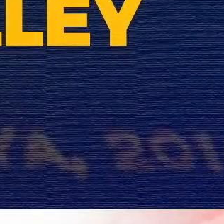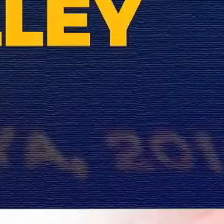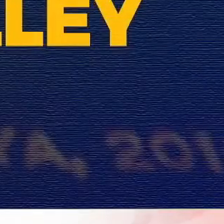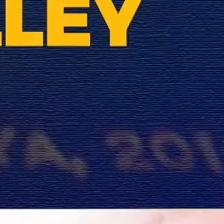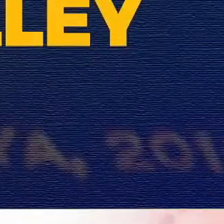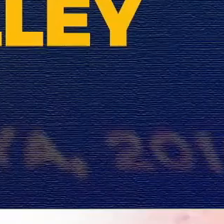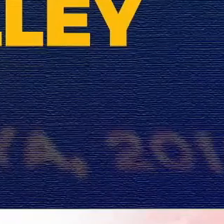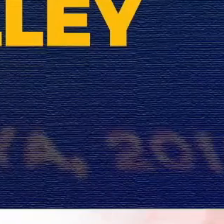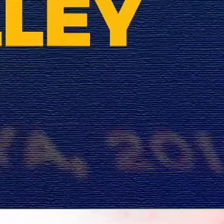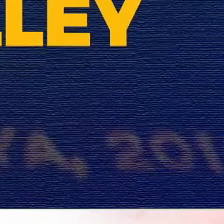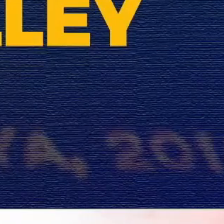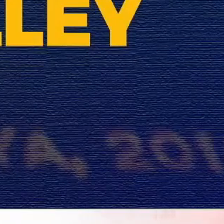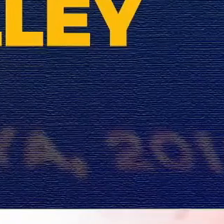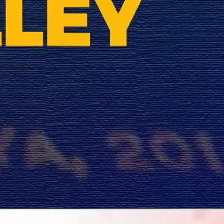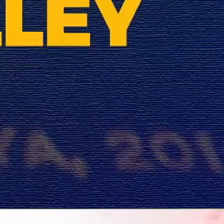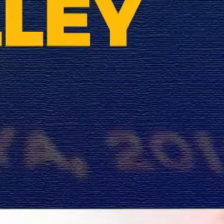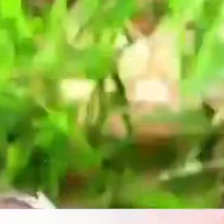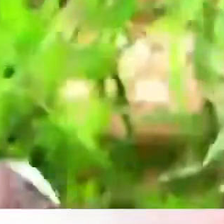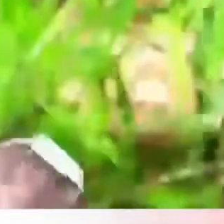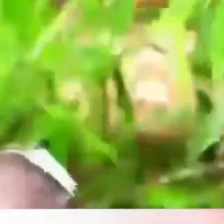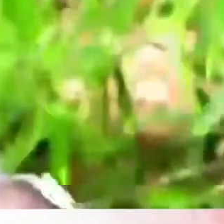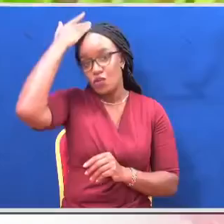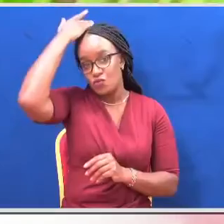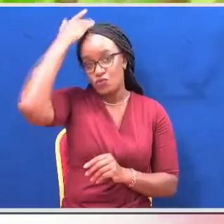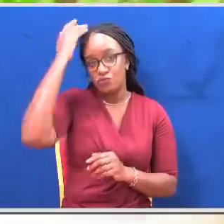targeted at dividing Ruto's Rift Valley backyard.